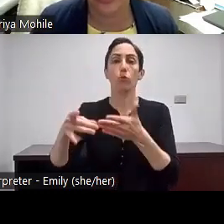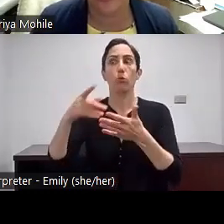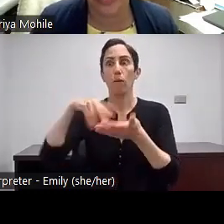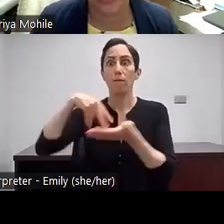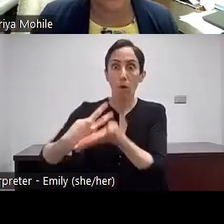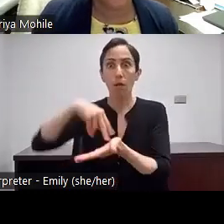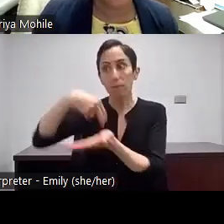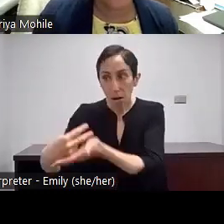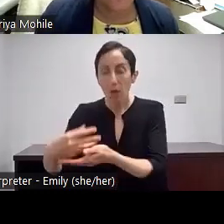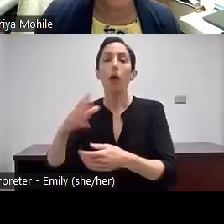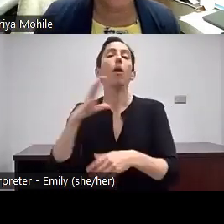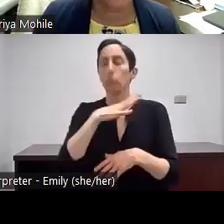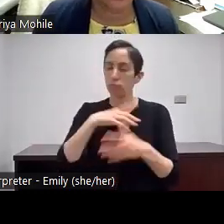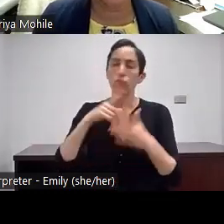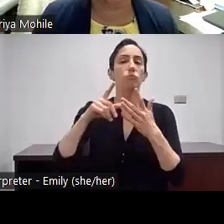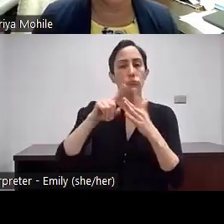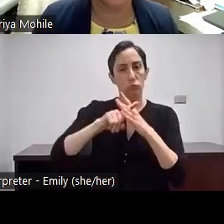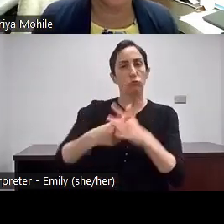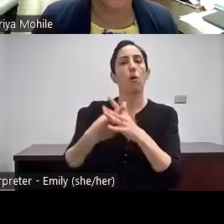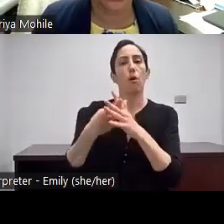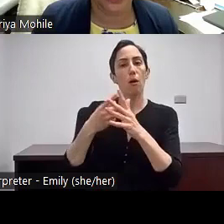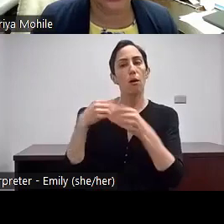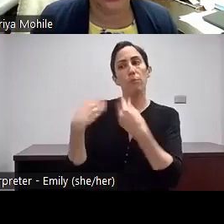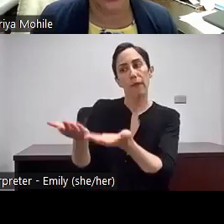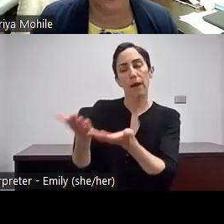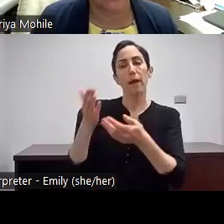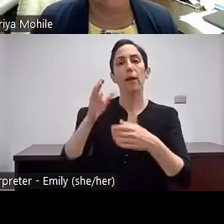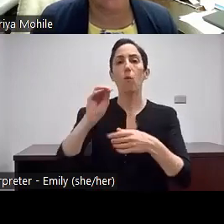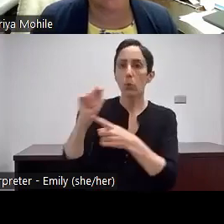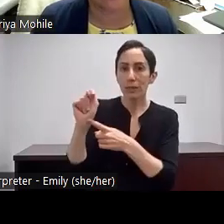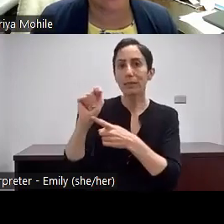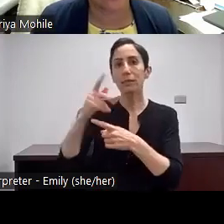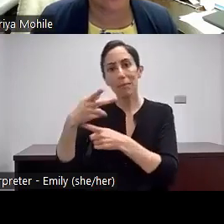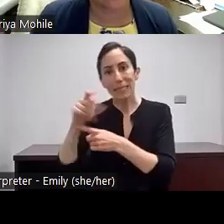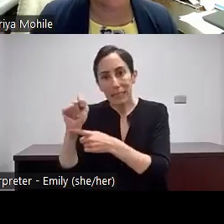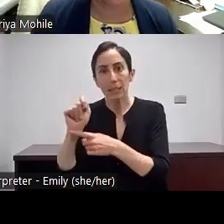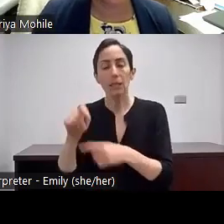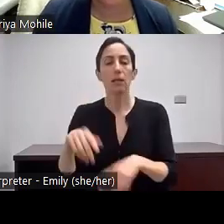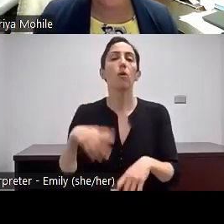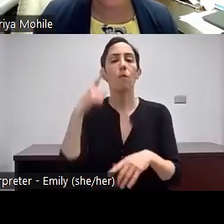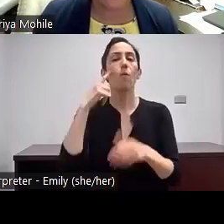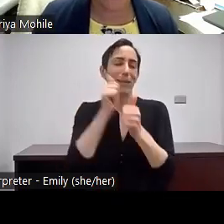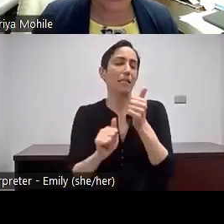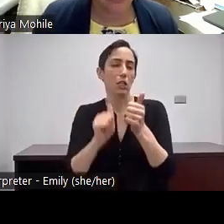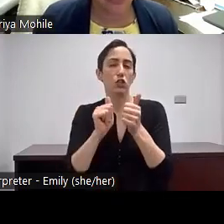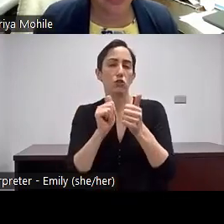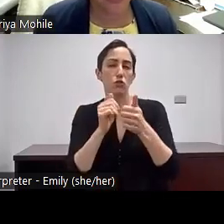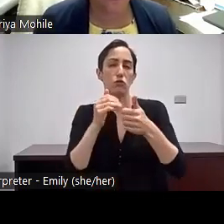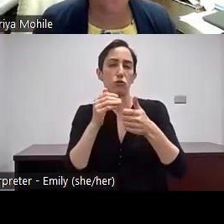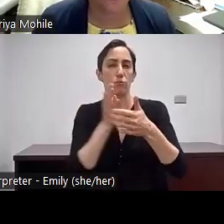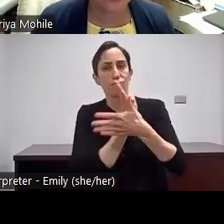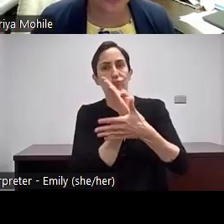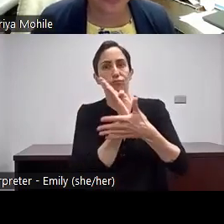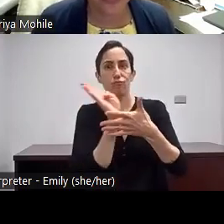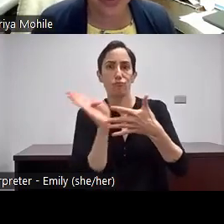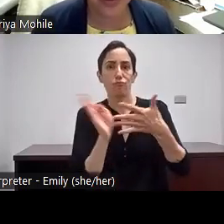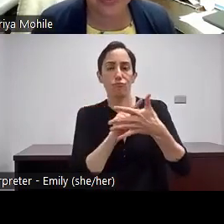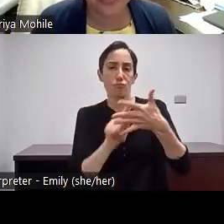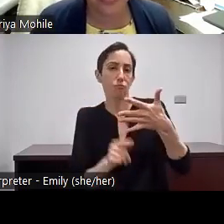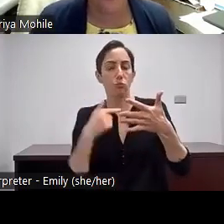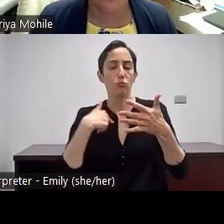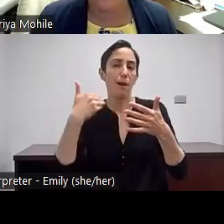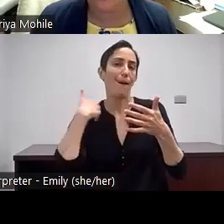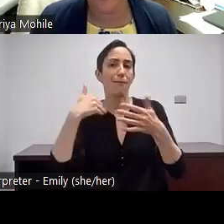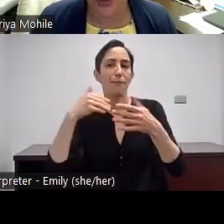occupational therapy. And we do this for each of the geriatric domains. And here's an example of what we do for physical